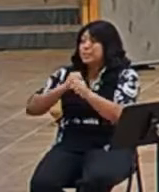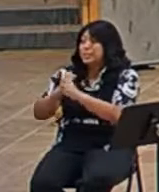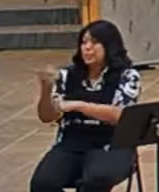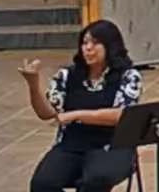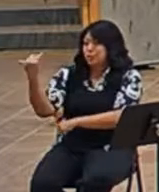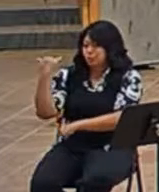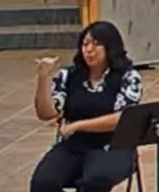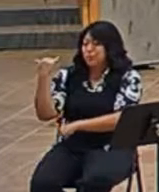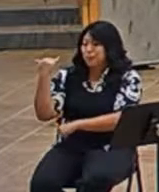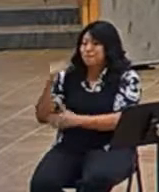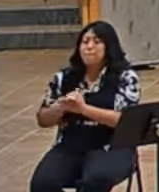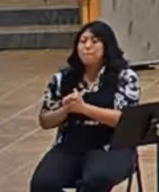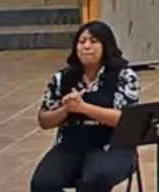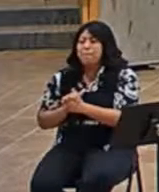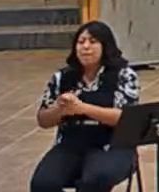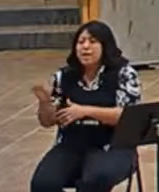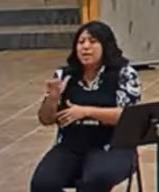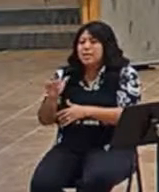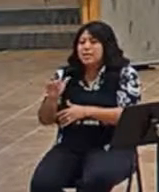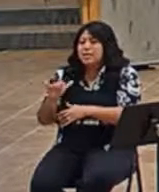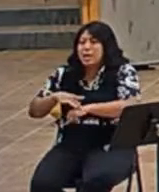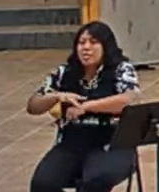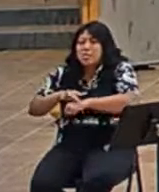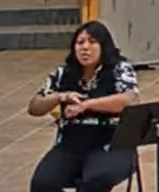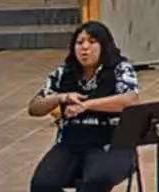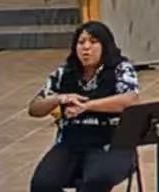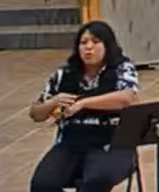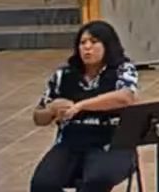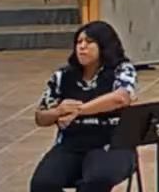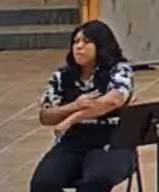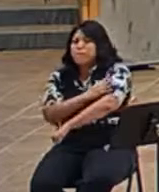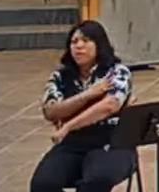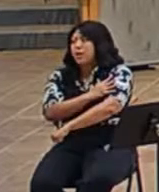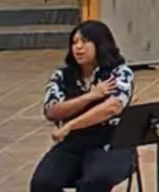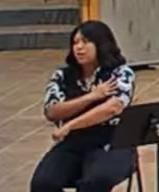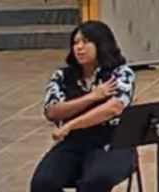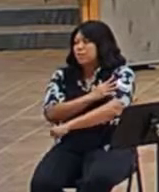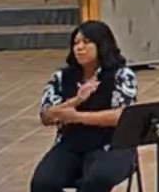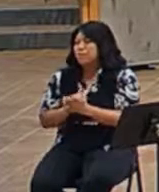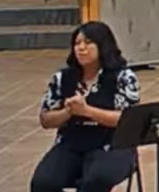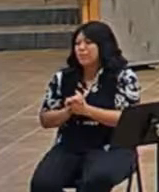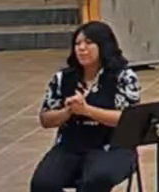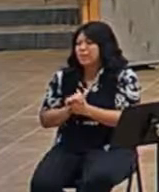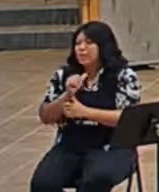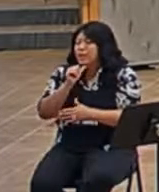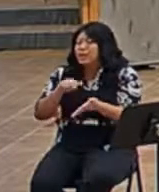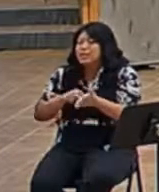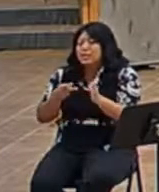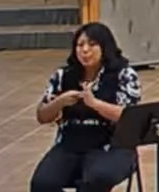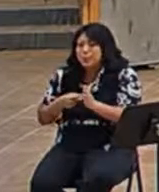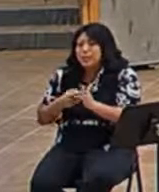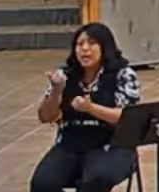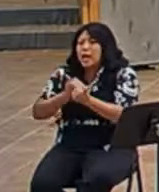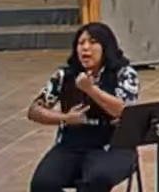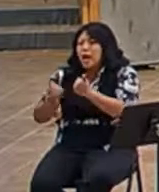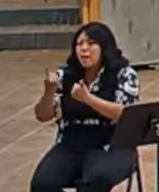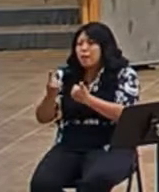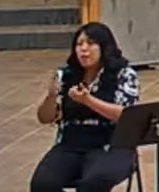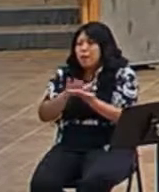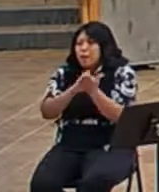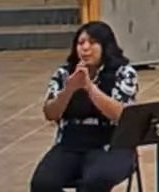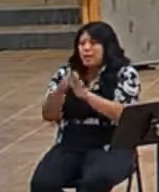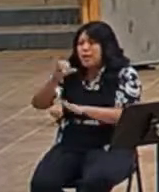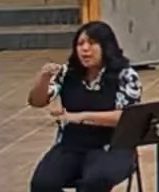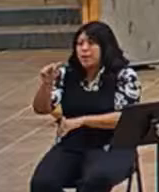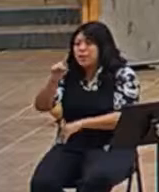ago, set the earth on fire in a way. Now, that's not to say that everyone